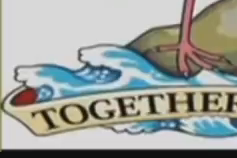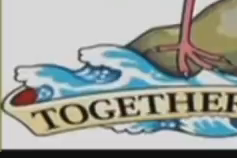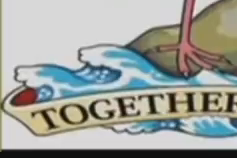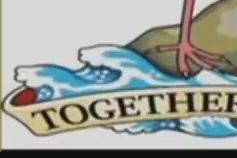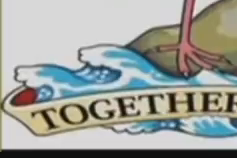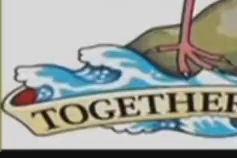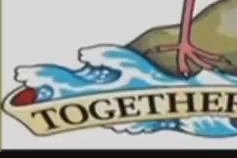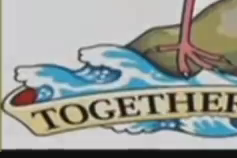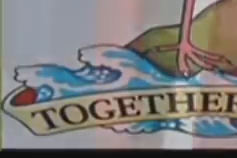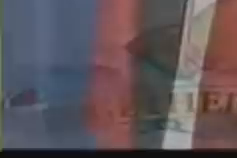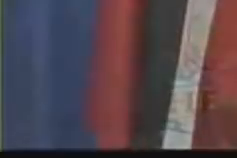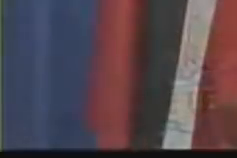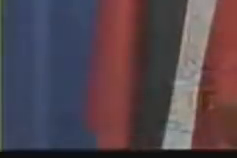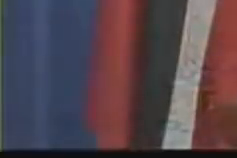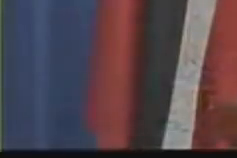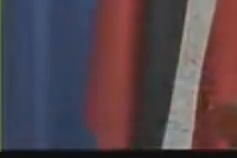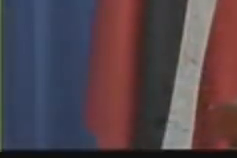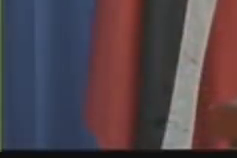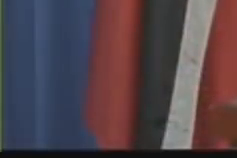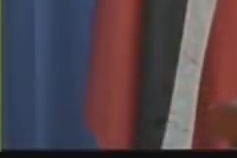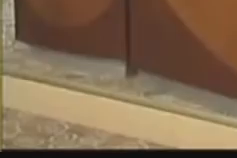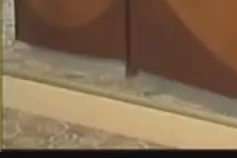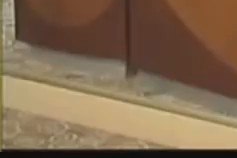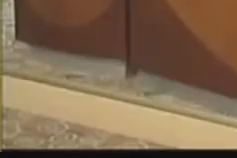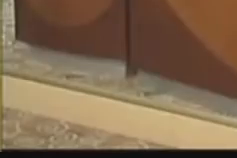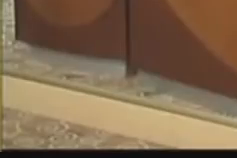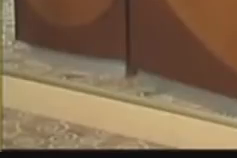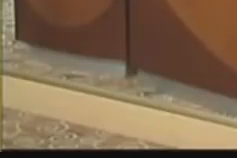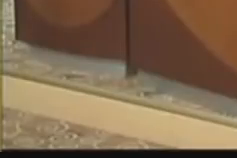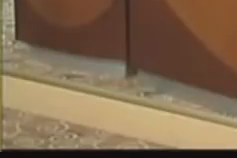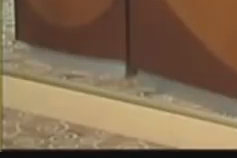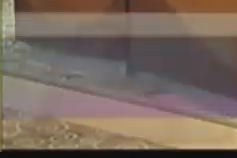Dr. Richards for the health system update.